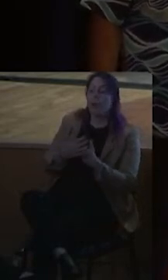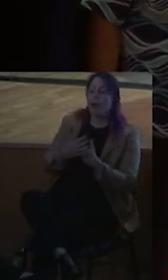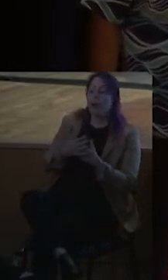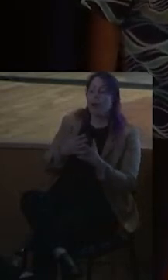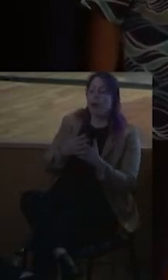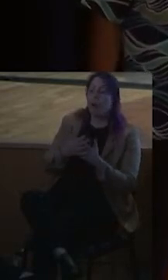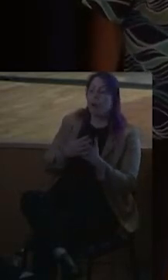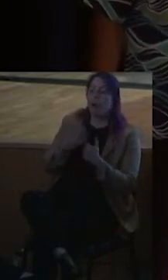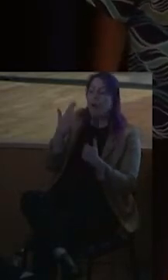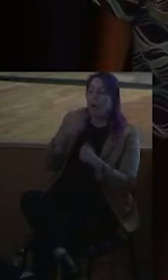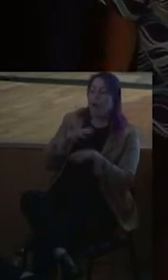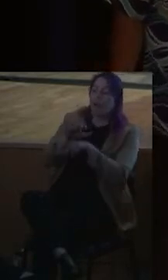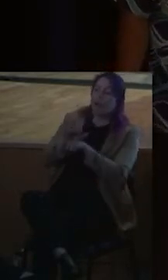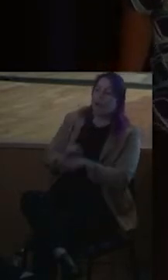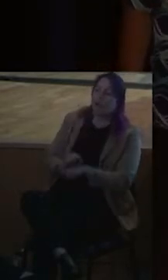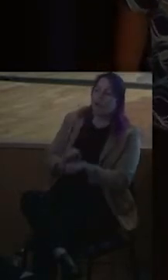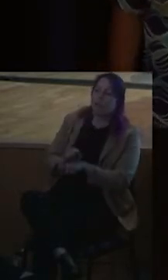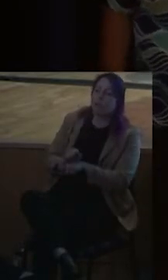you folks to